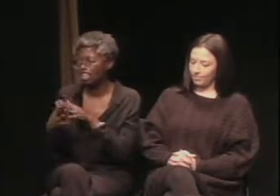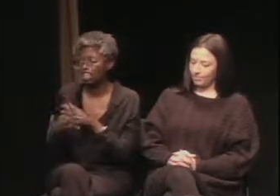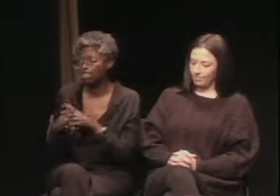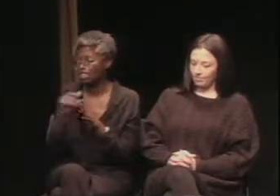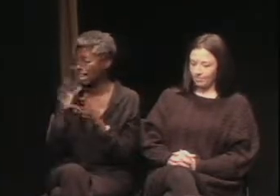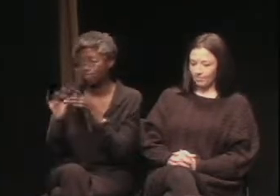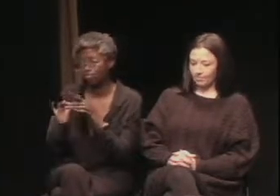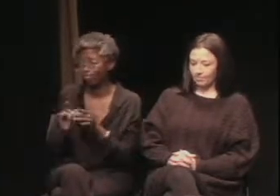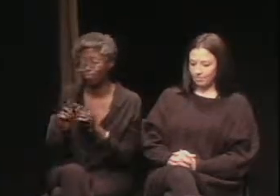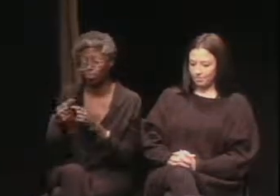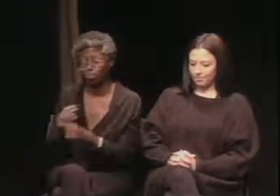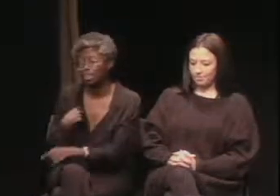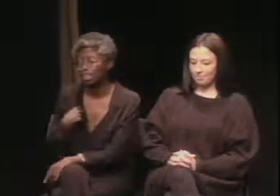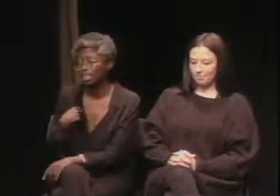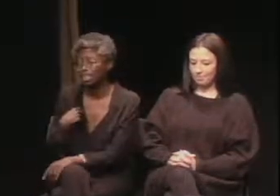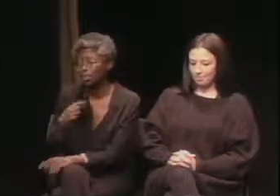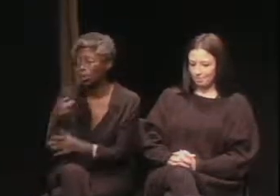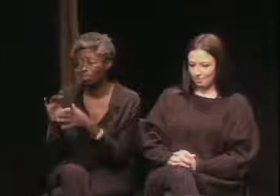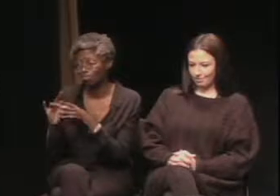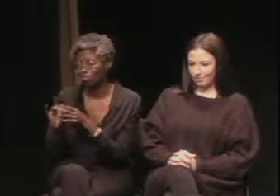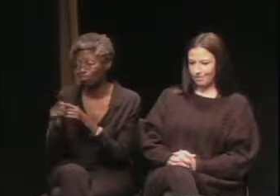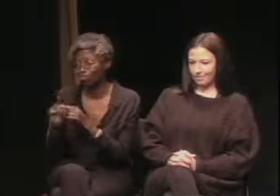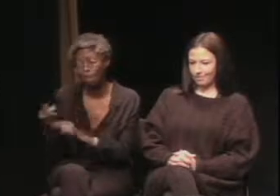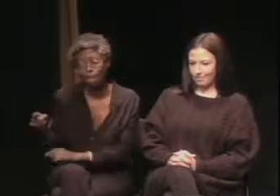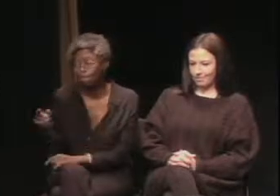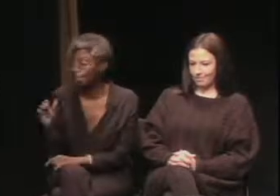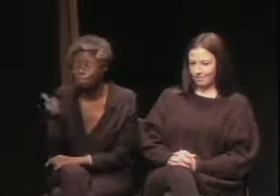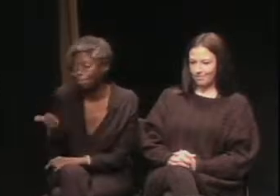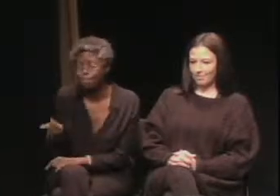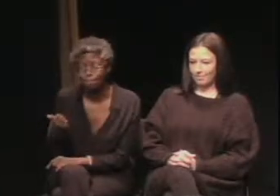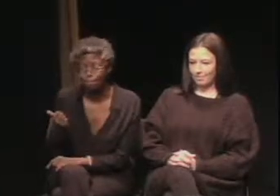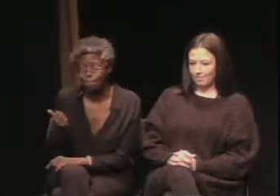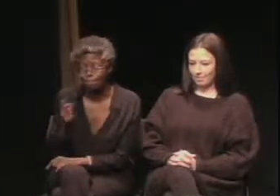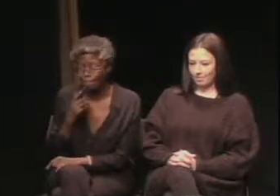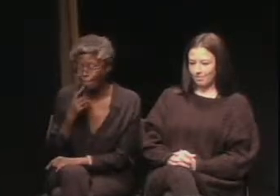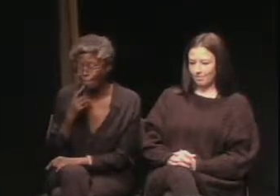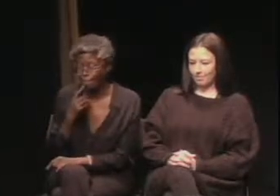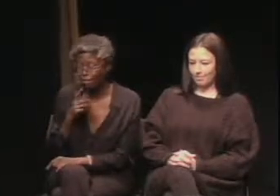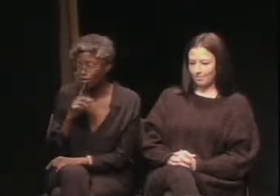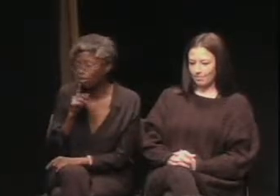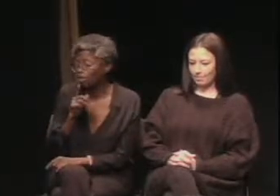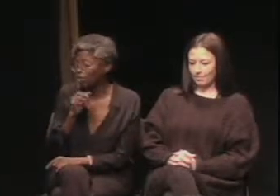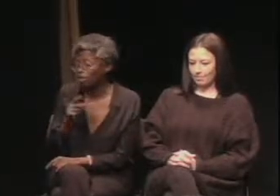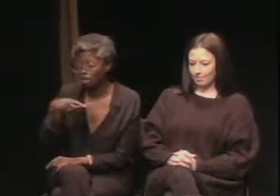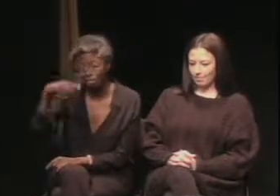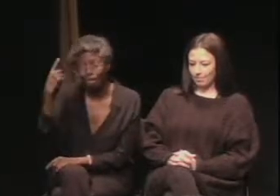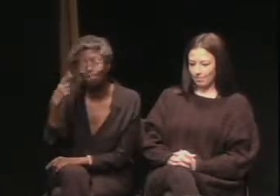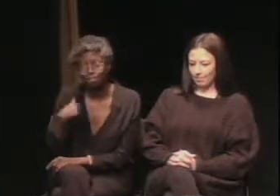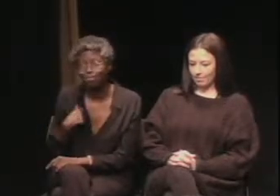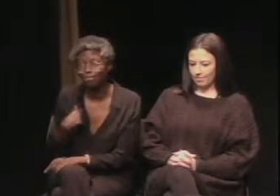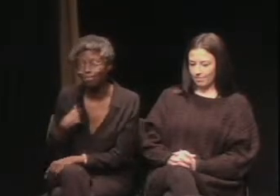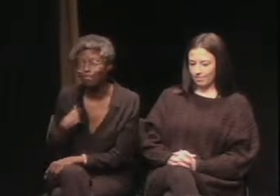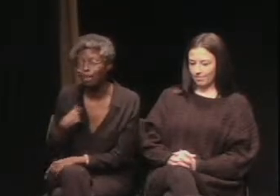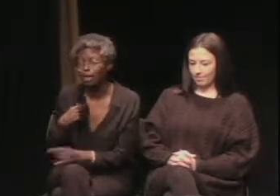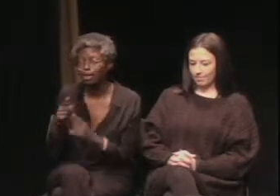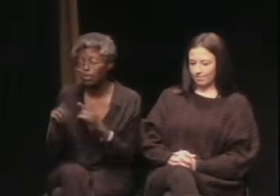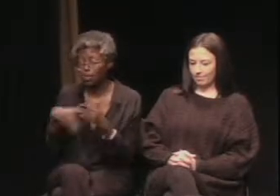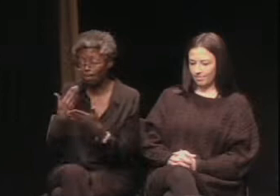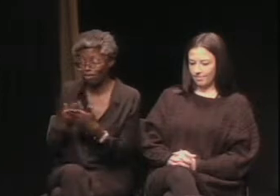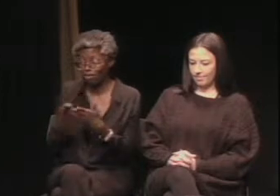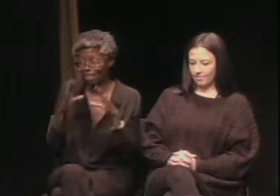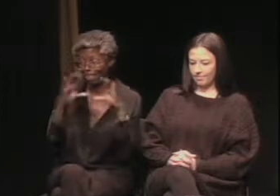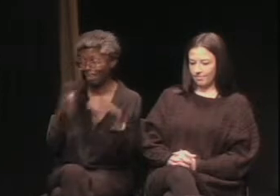Hello. Hello. You know, granddaddy. It was very, very black. And so when I got to this